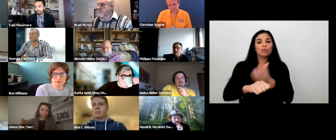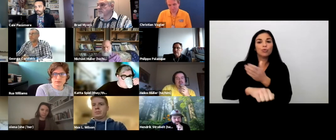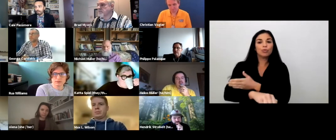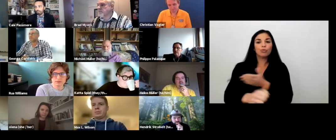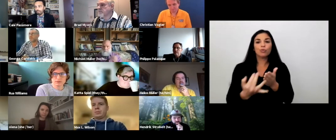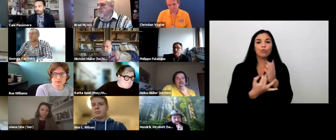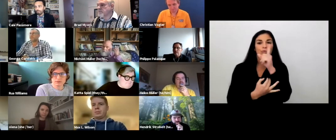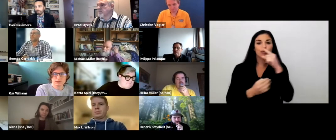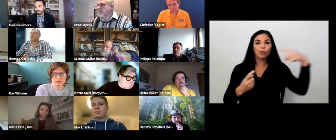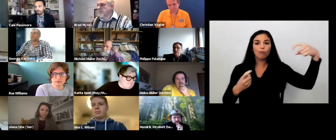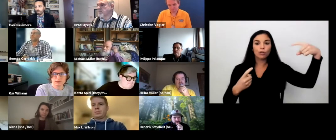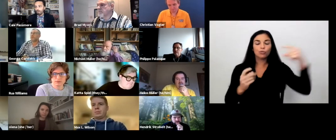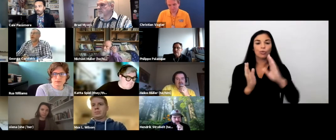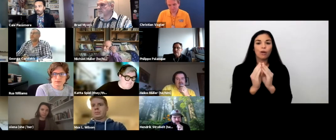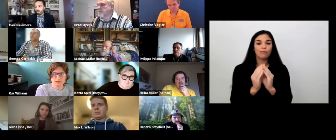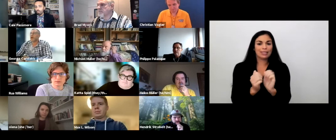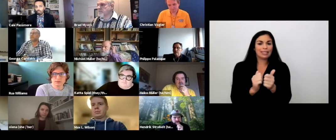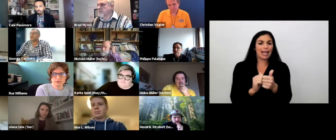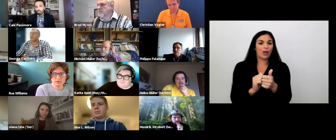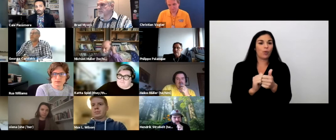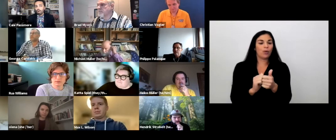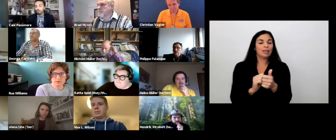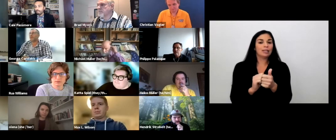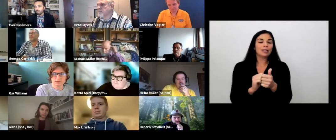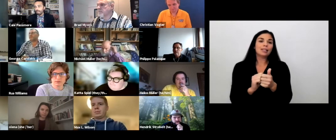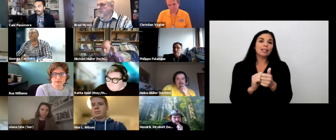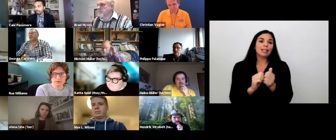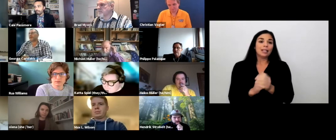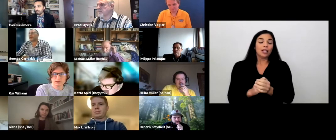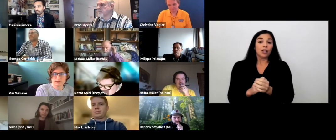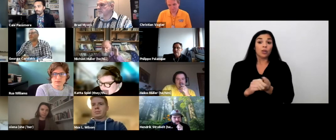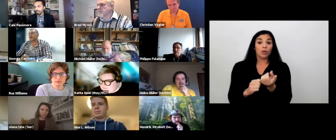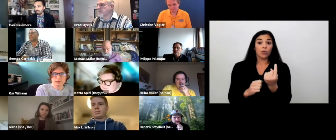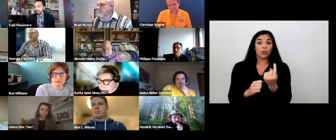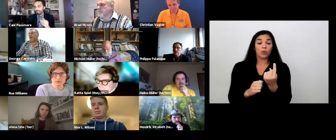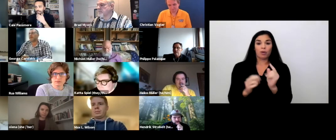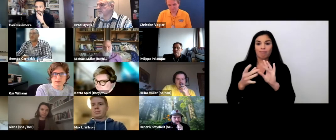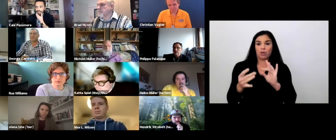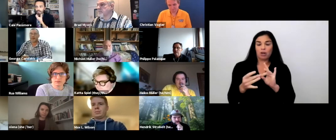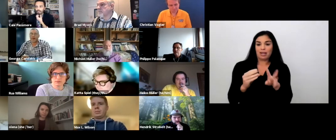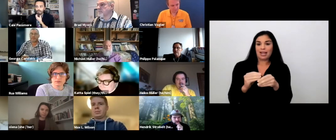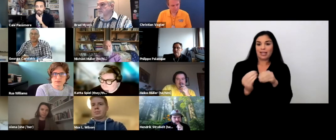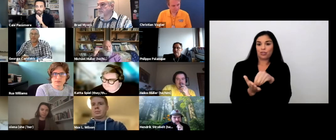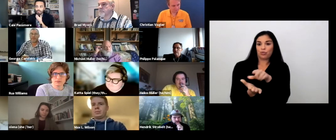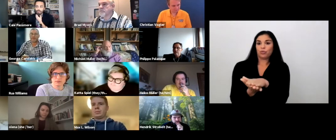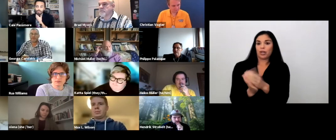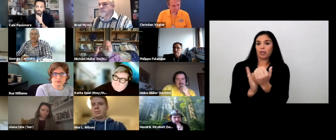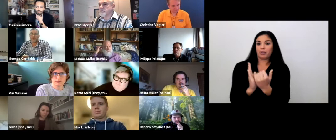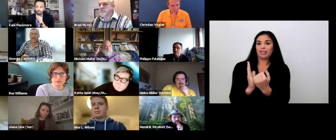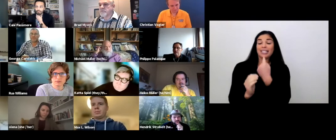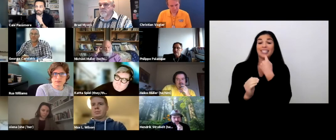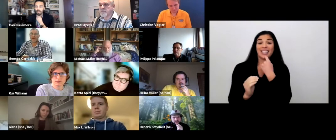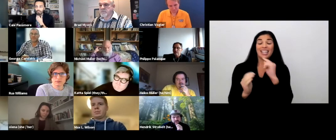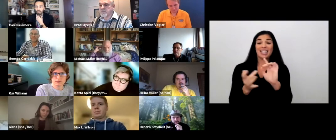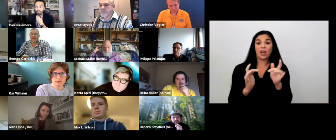conferences. There's one comment being added to this document stating that networking is crucial